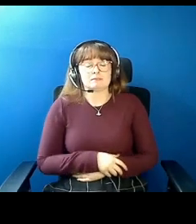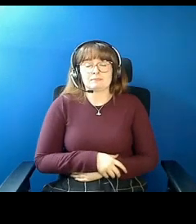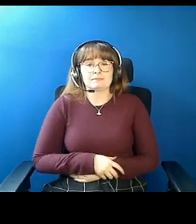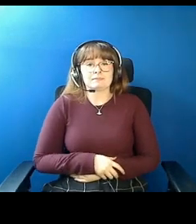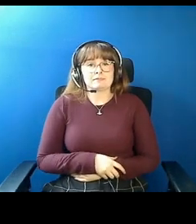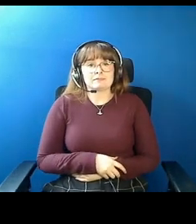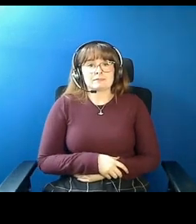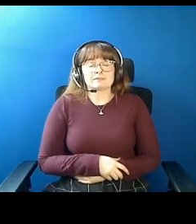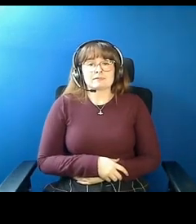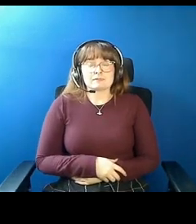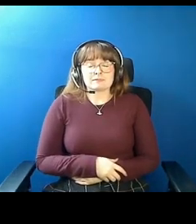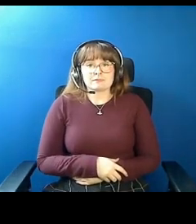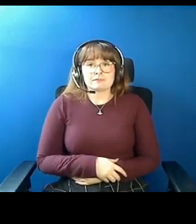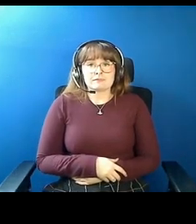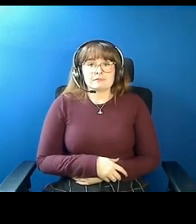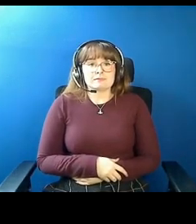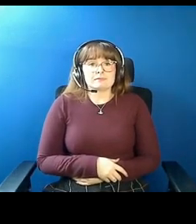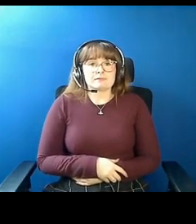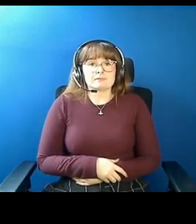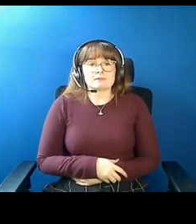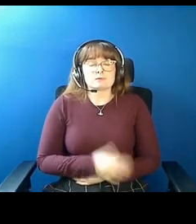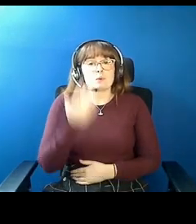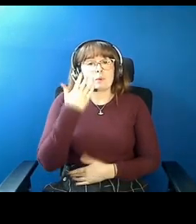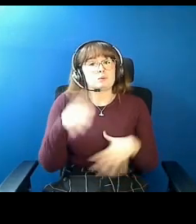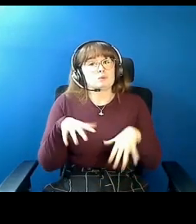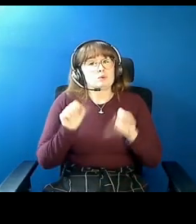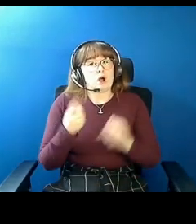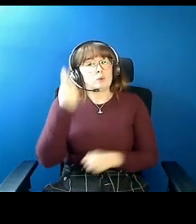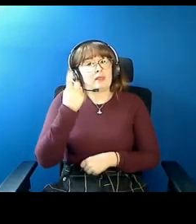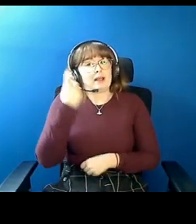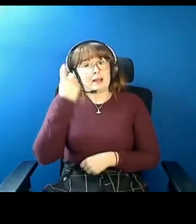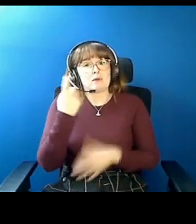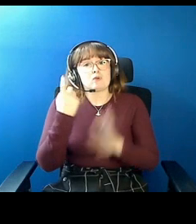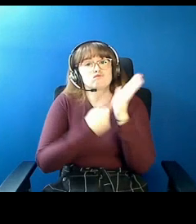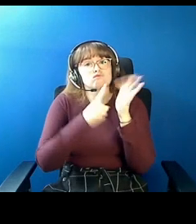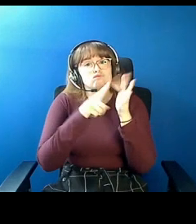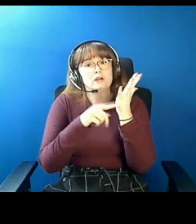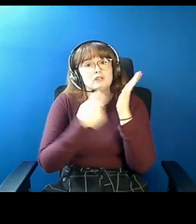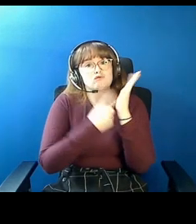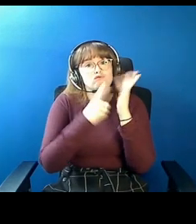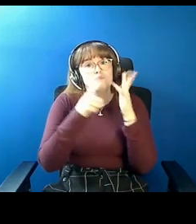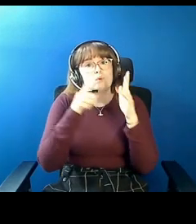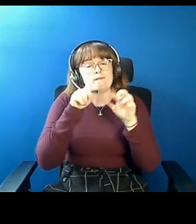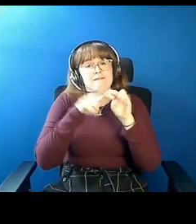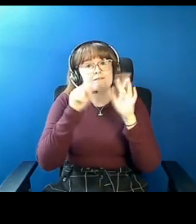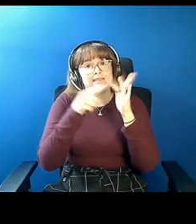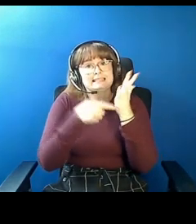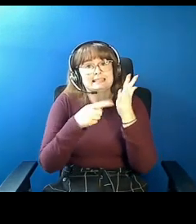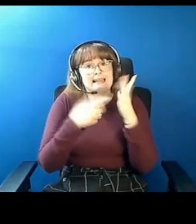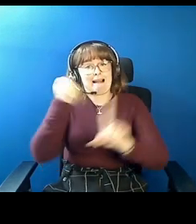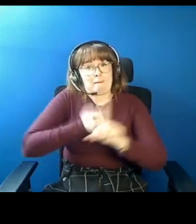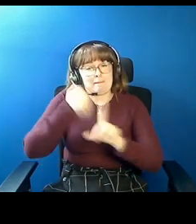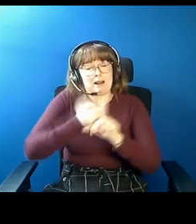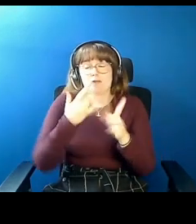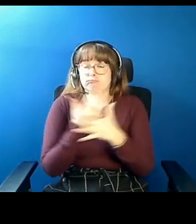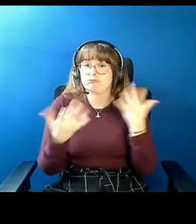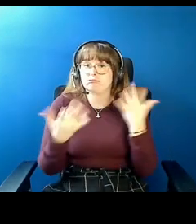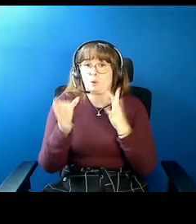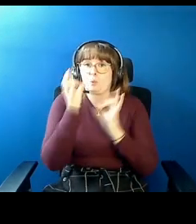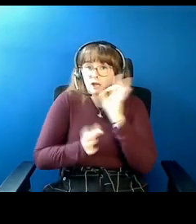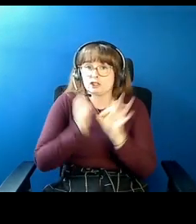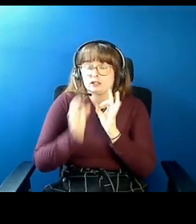So when you're starting to think about planning a retrofit campaign, there are many questions that you ask